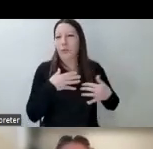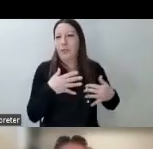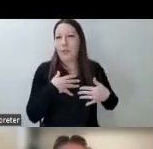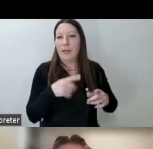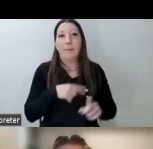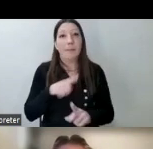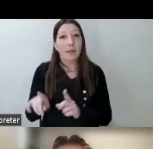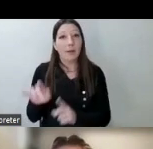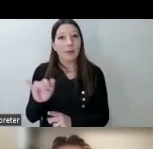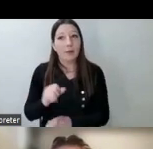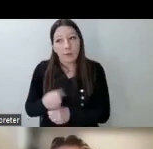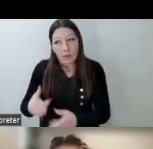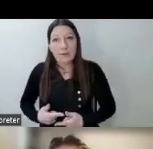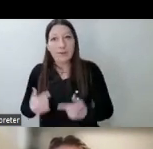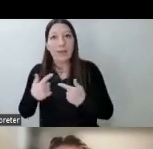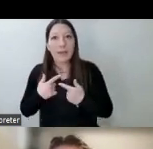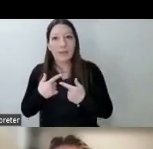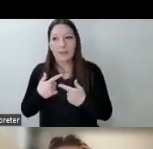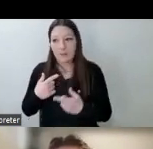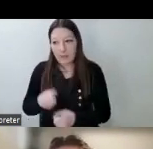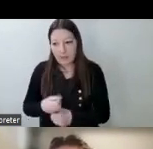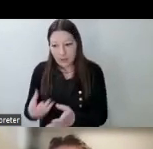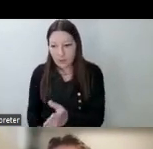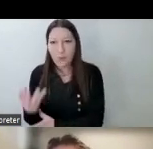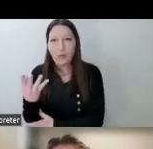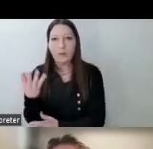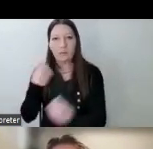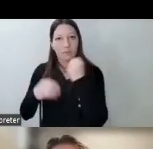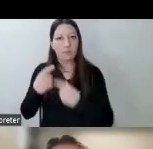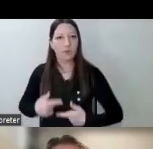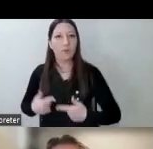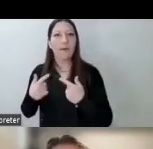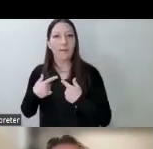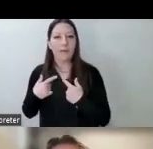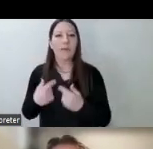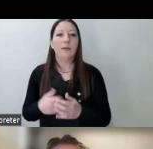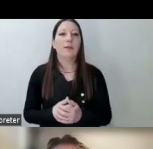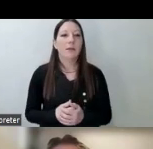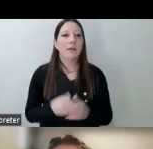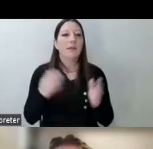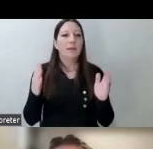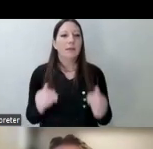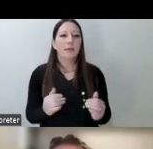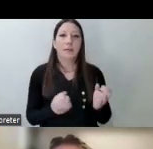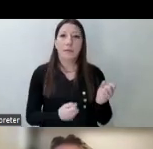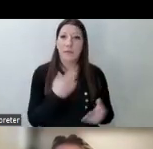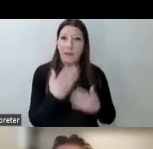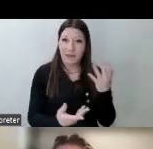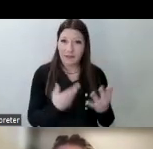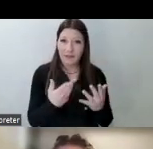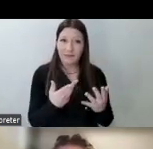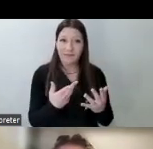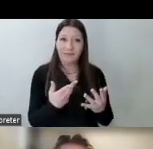about fire as displacing versus fire as a means of connection. So not only thinking about how wildfires cause people and animals to